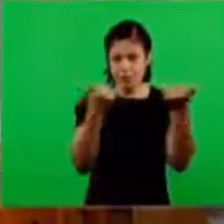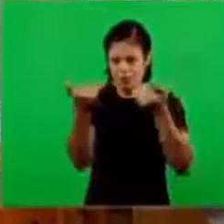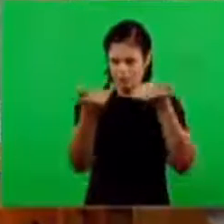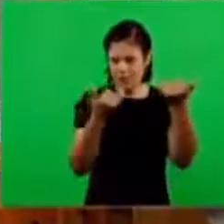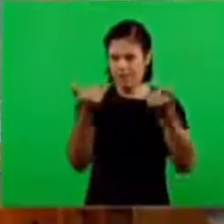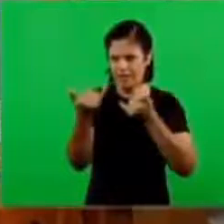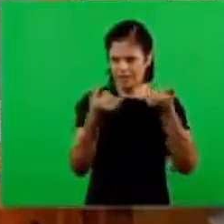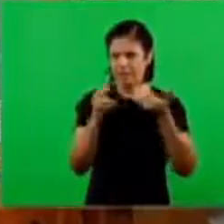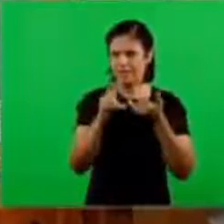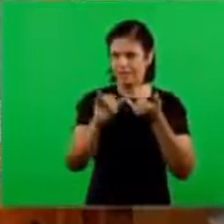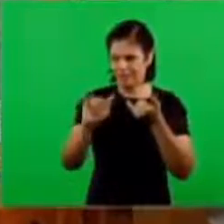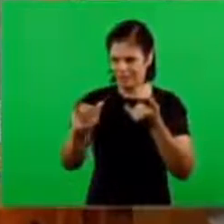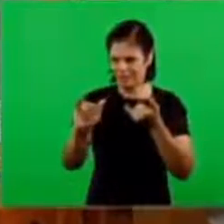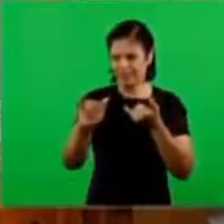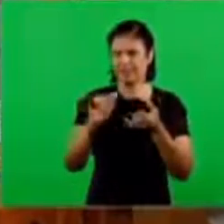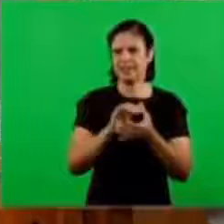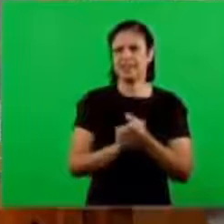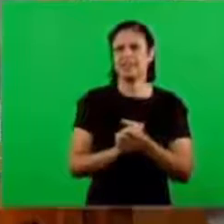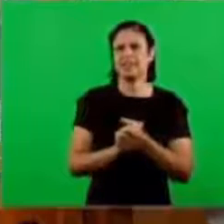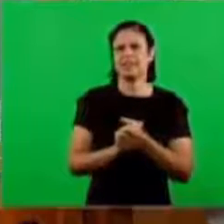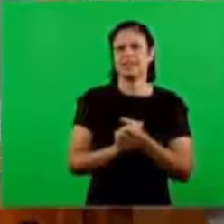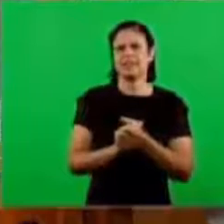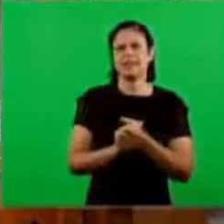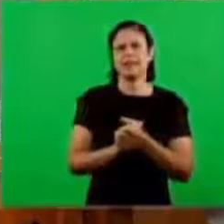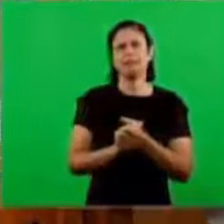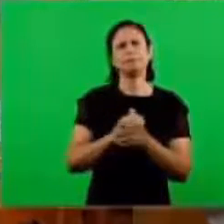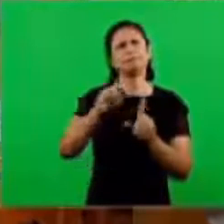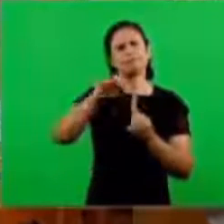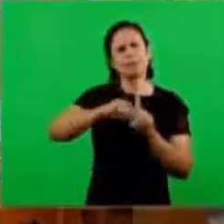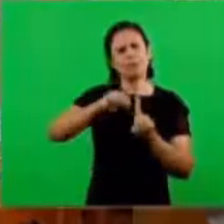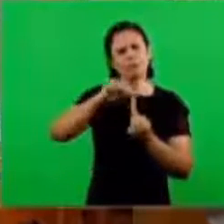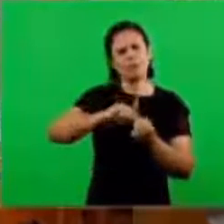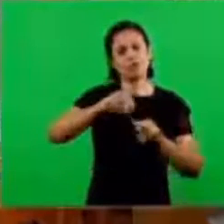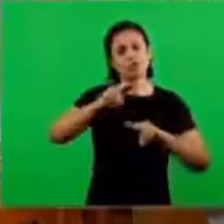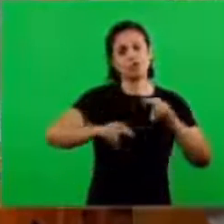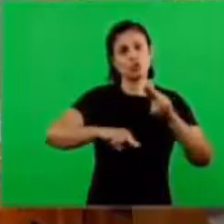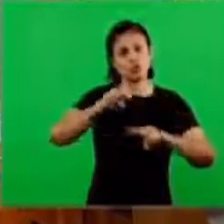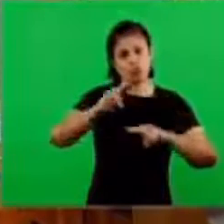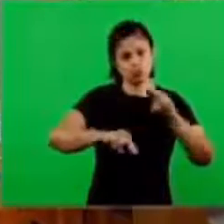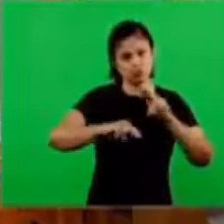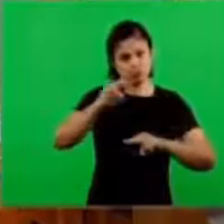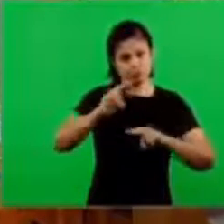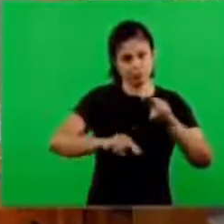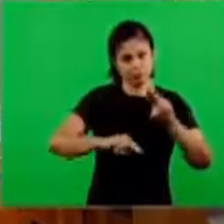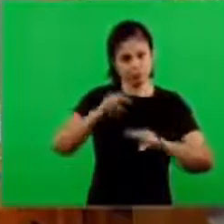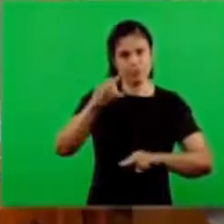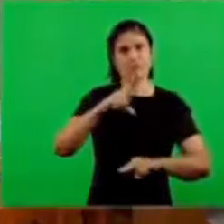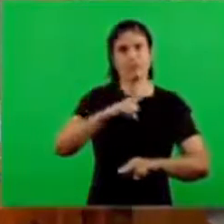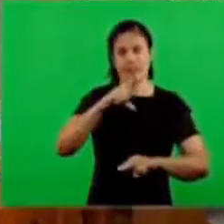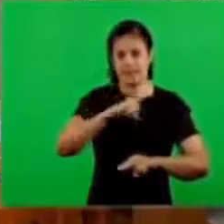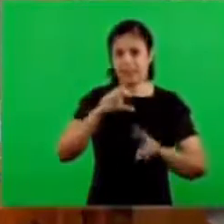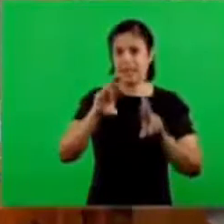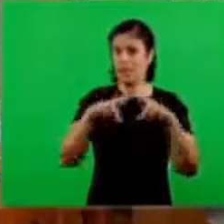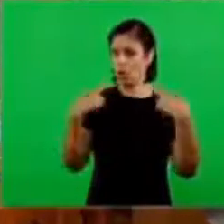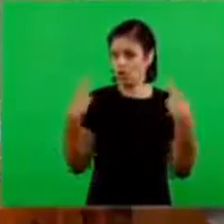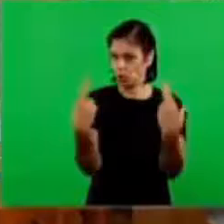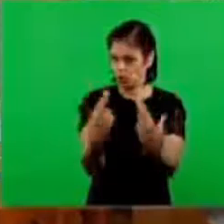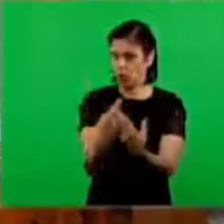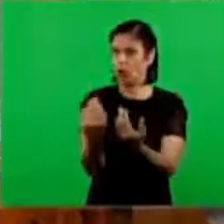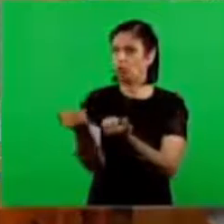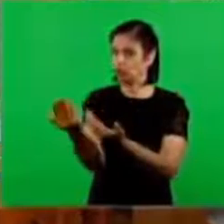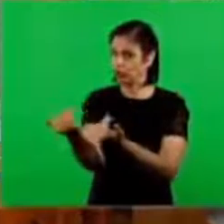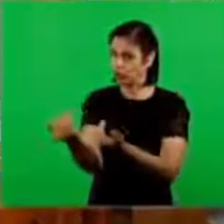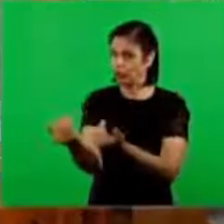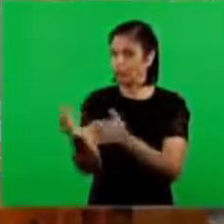information of a meeting that we're going to have on July 15th. With the youth, is not going to be in the church,